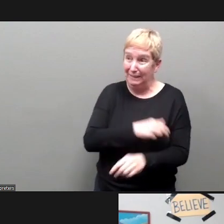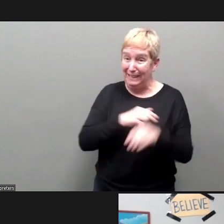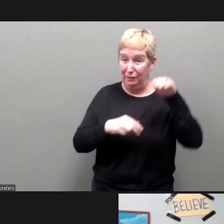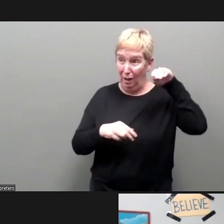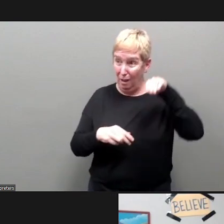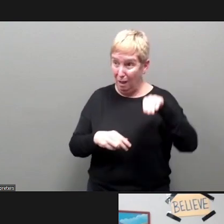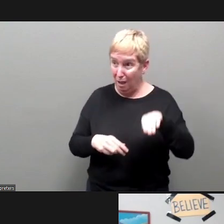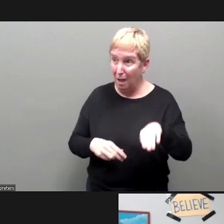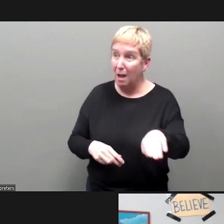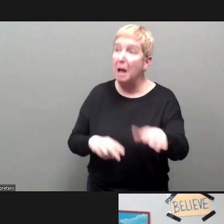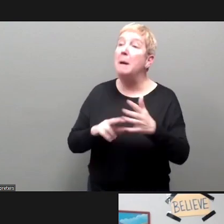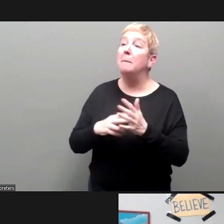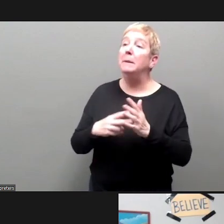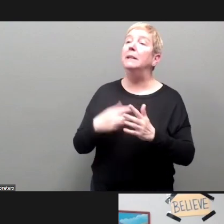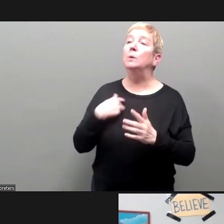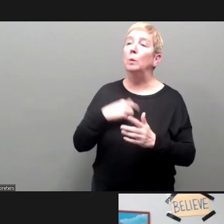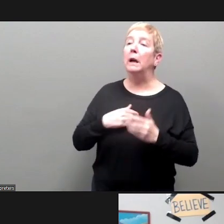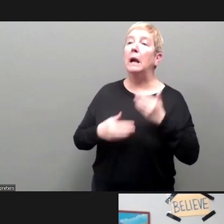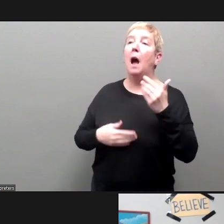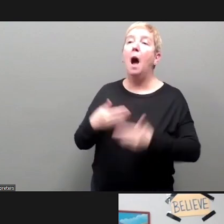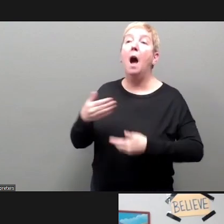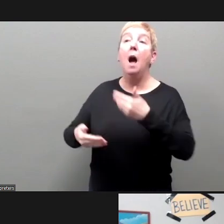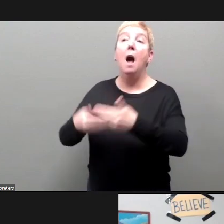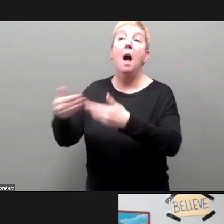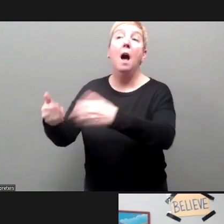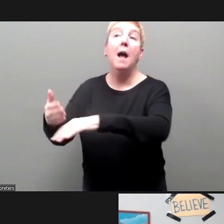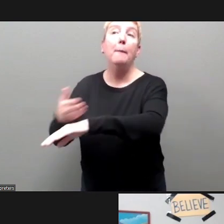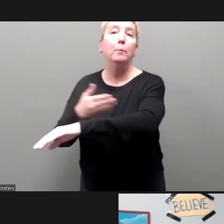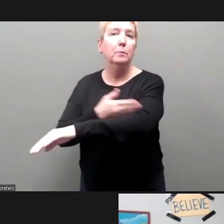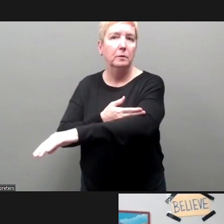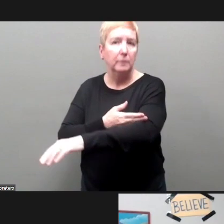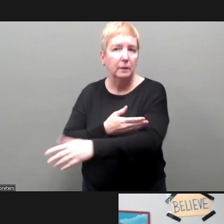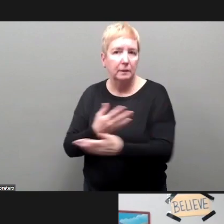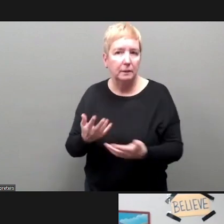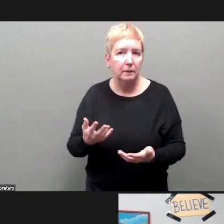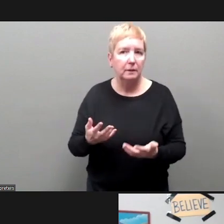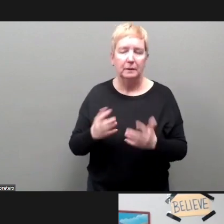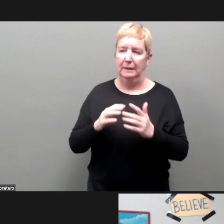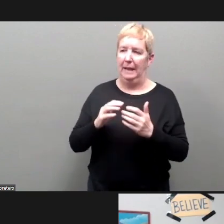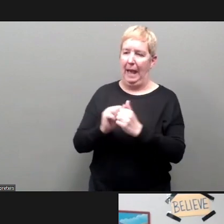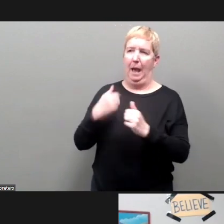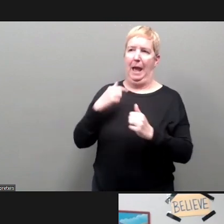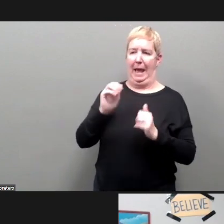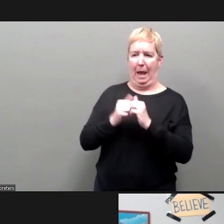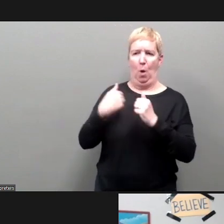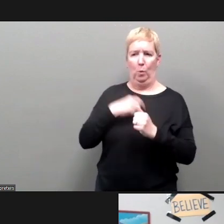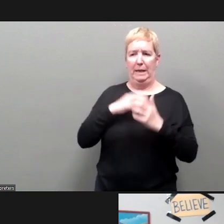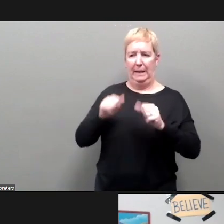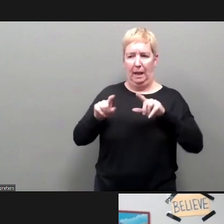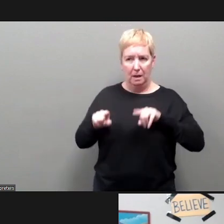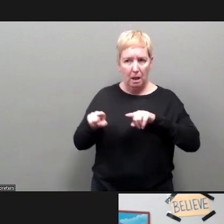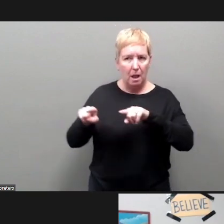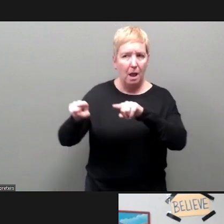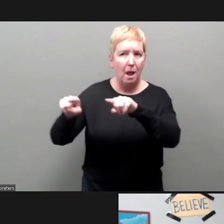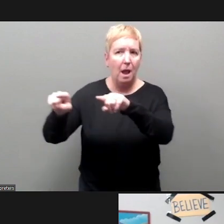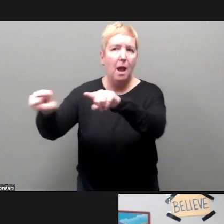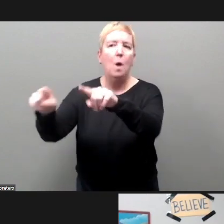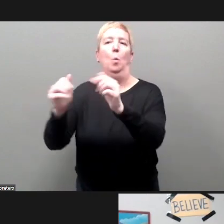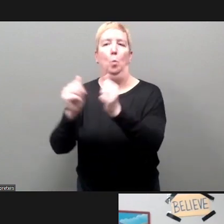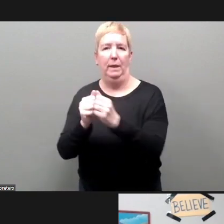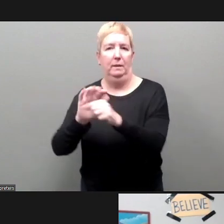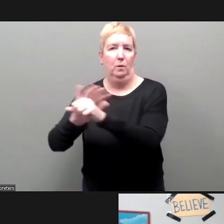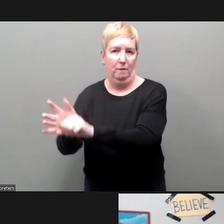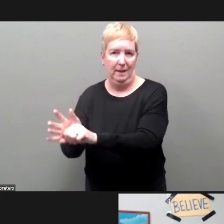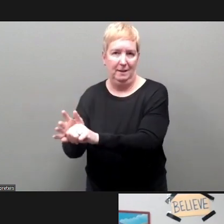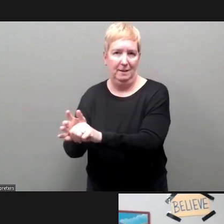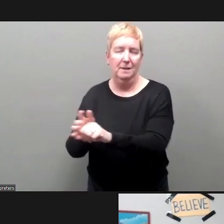COVID. It really does. And we're on our way to coexisting with the virus in a state that doesn't hospitalize